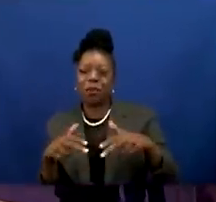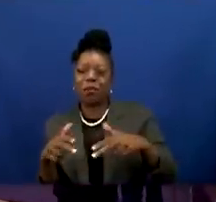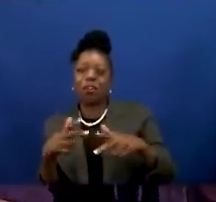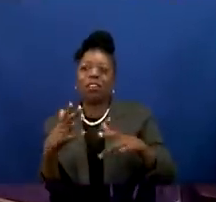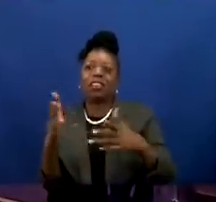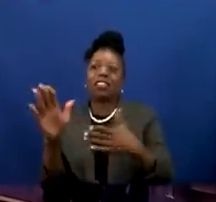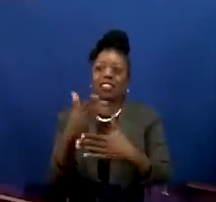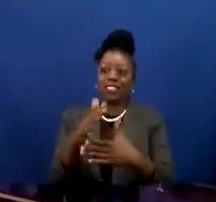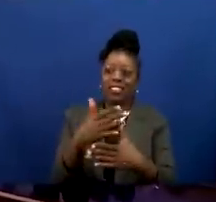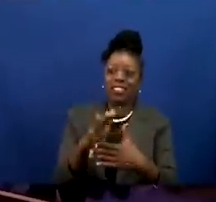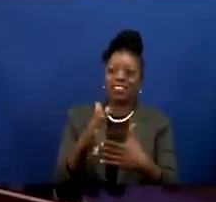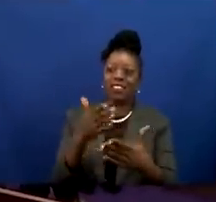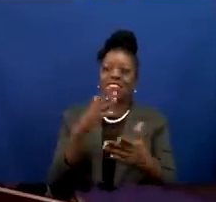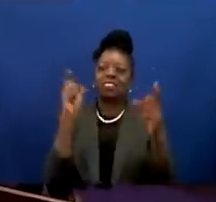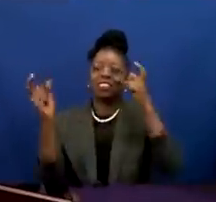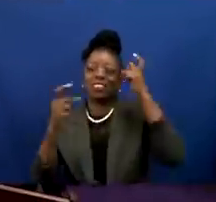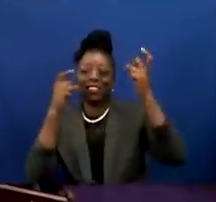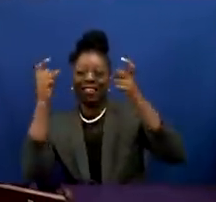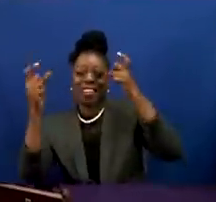Come on,